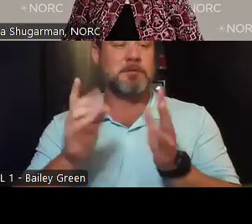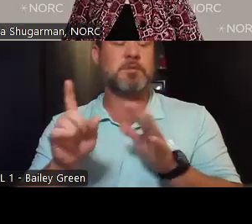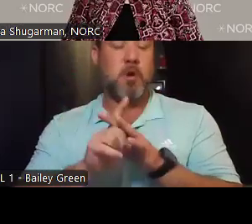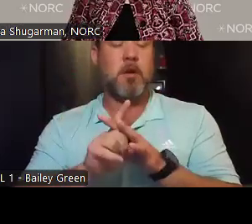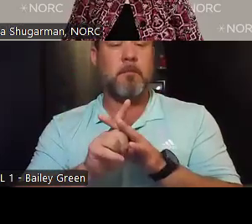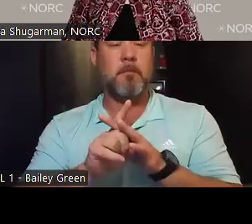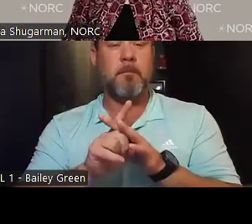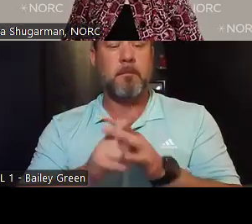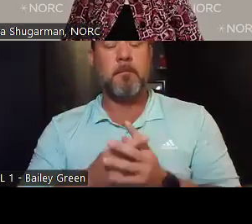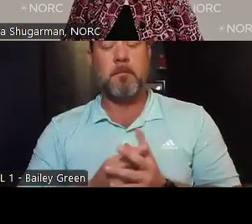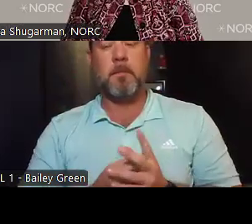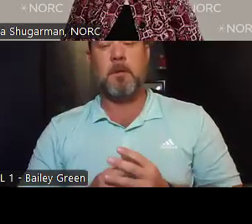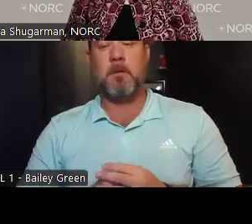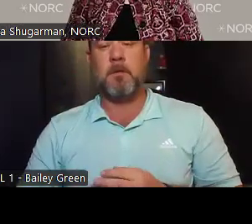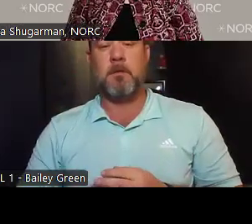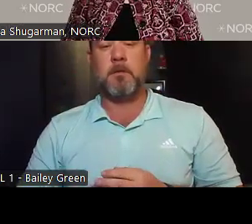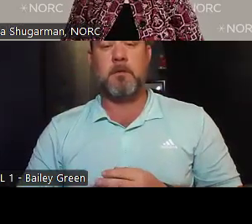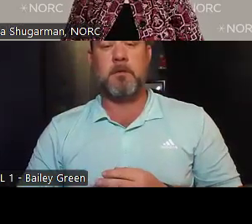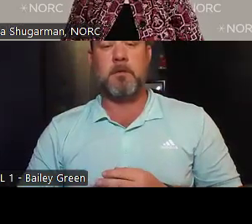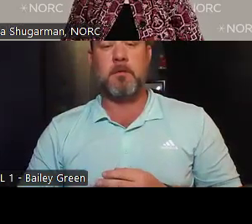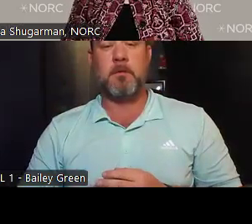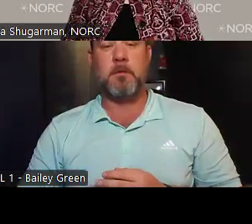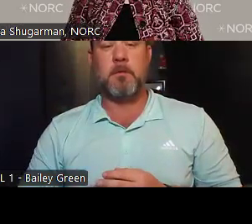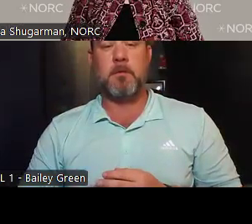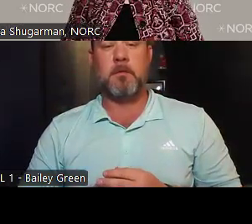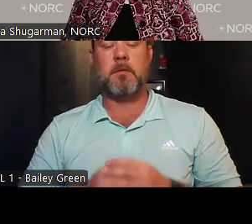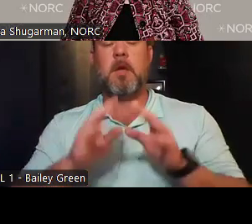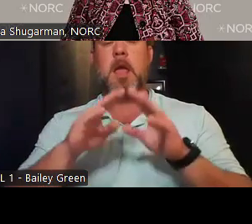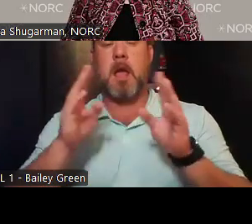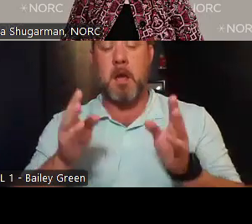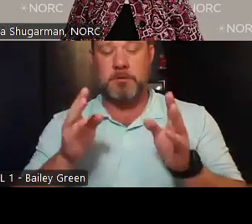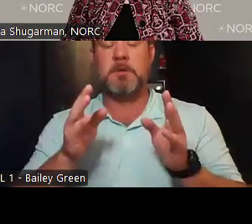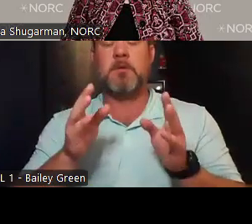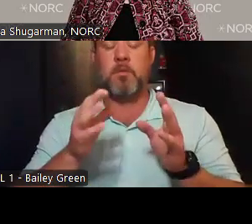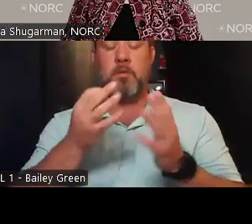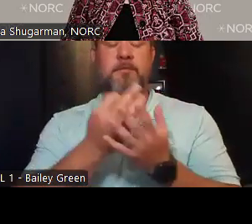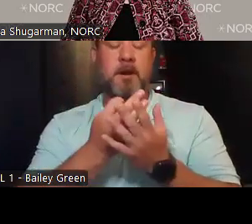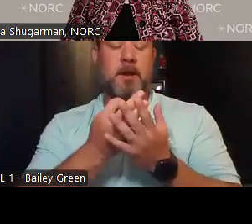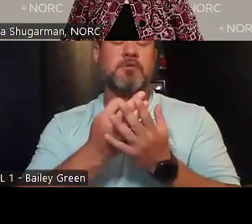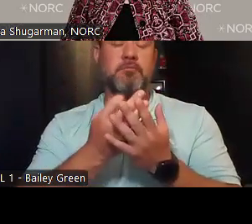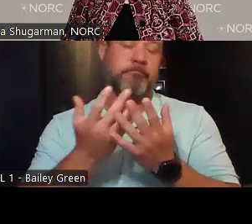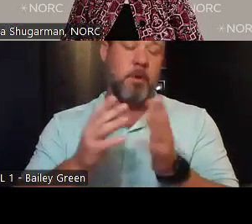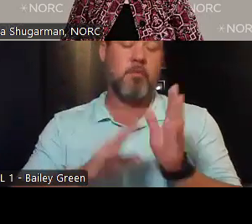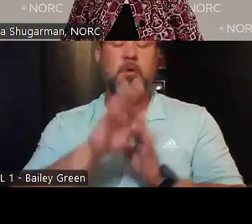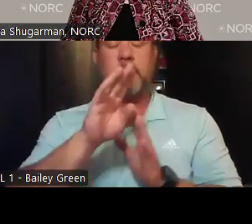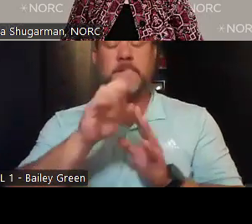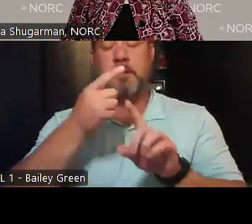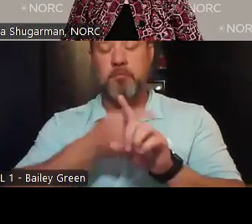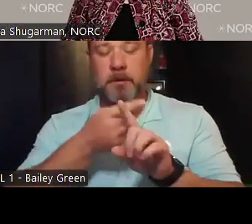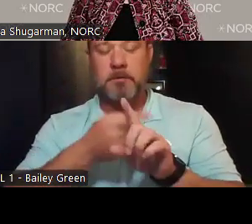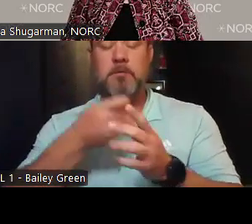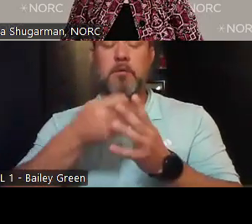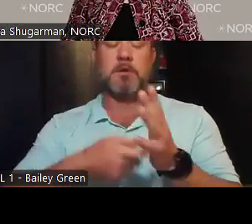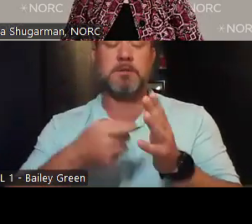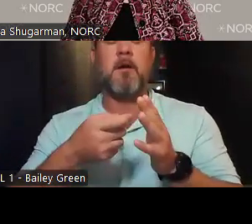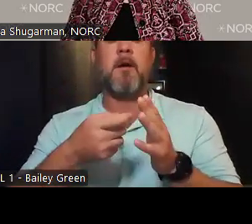Within housing, the primary concerns here were again financial, so rising rent and just the cost of housing upkeep,